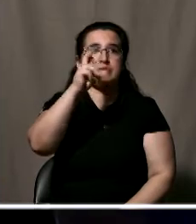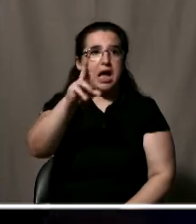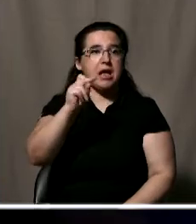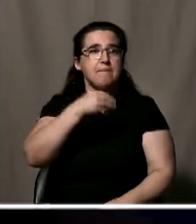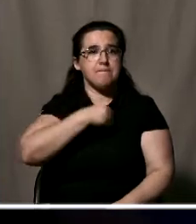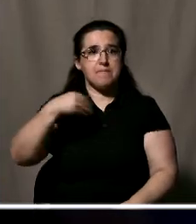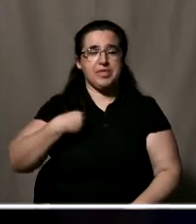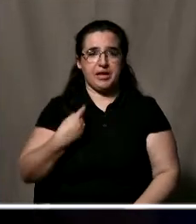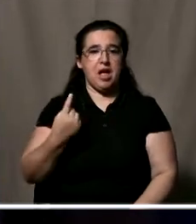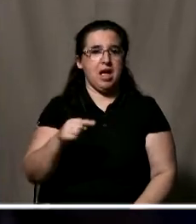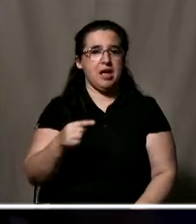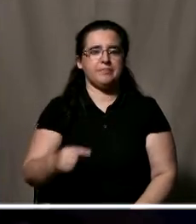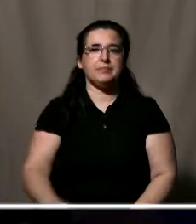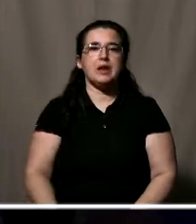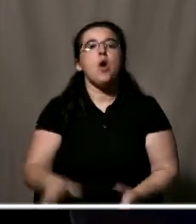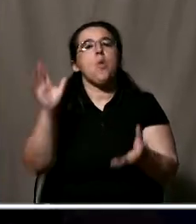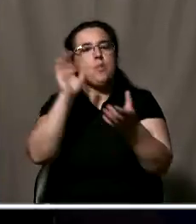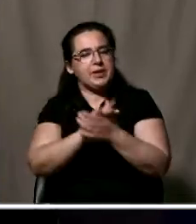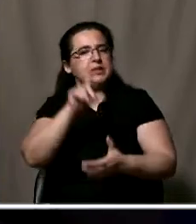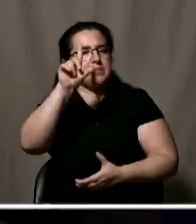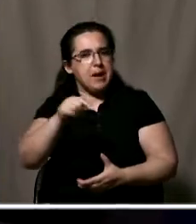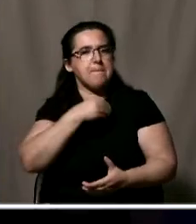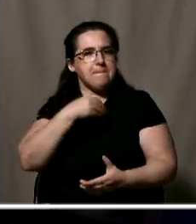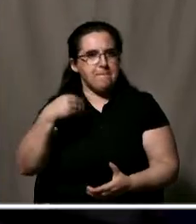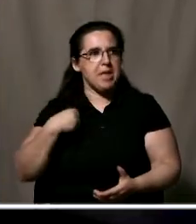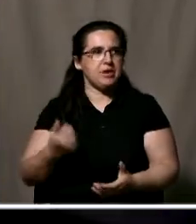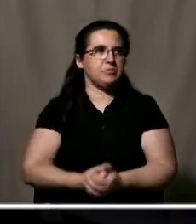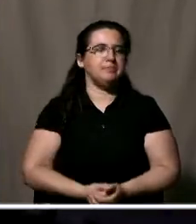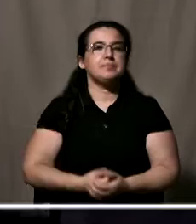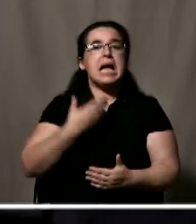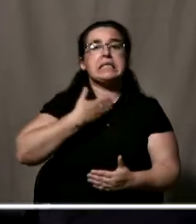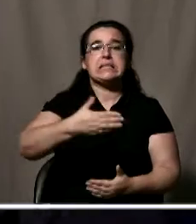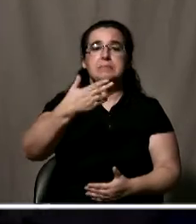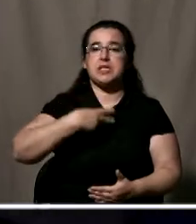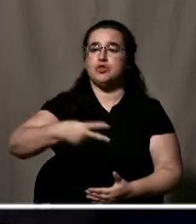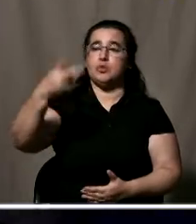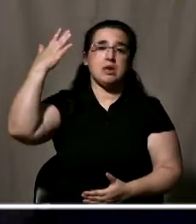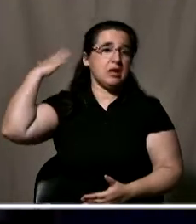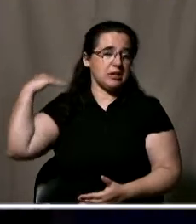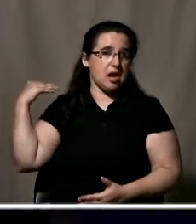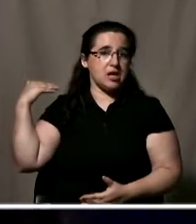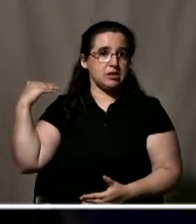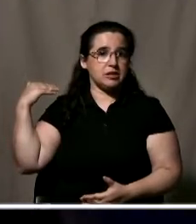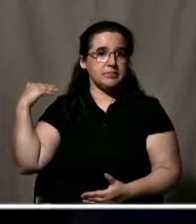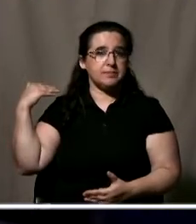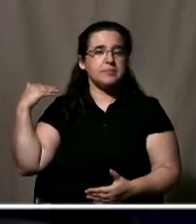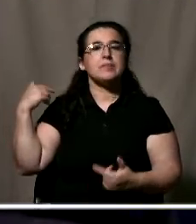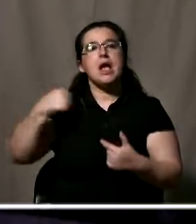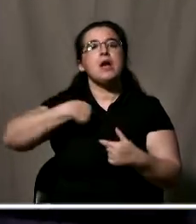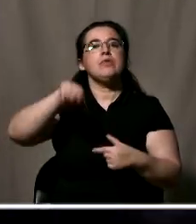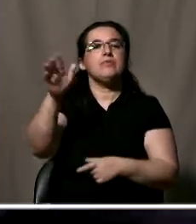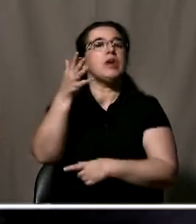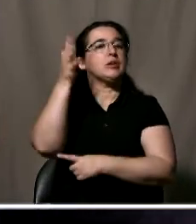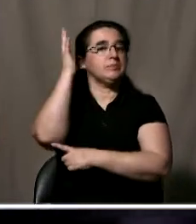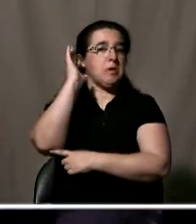a physician. E o marido dela também é um médico. And a few weeks ago, they said to us, we are going to go to a medical conference. Can you take care